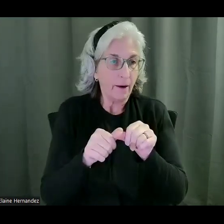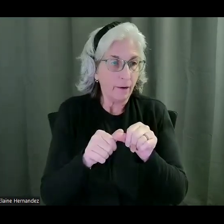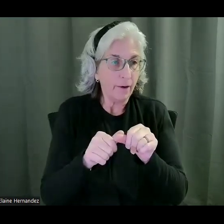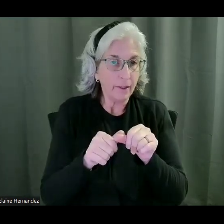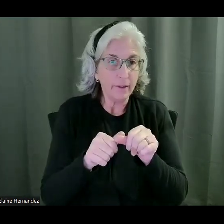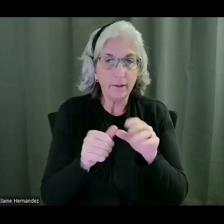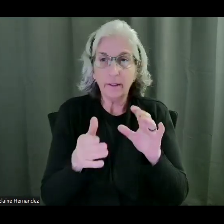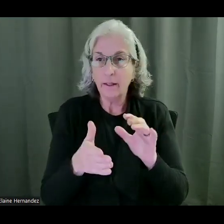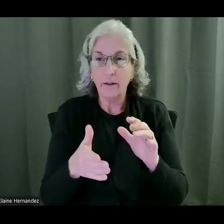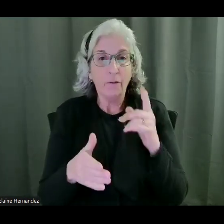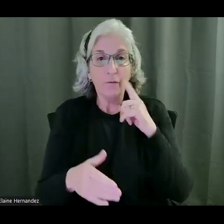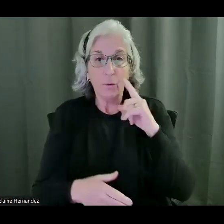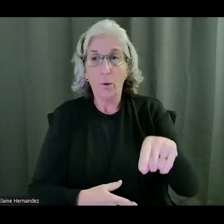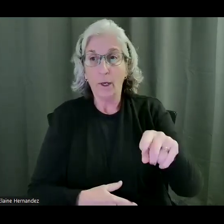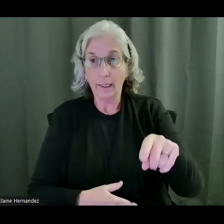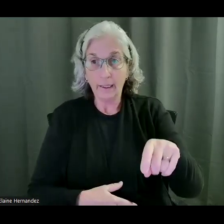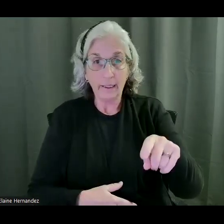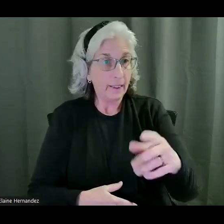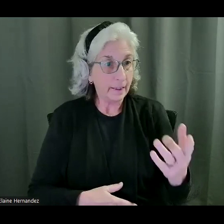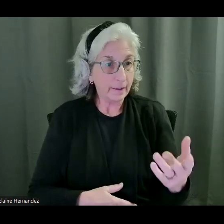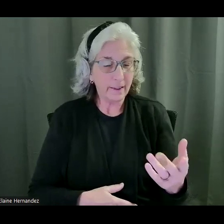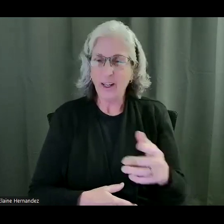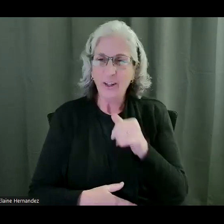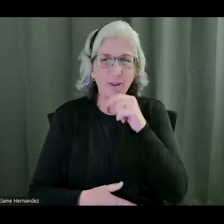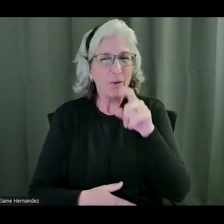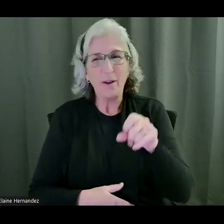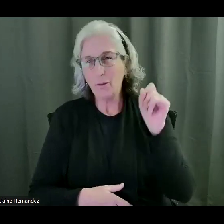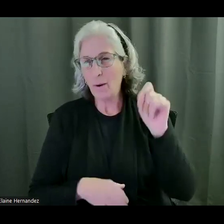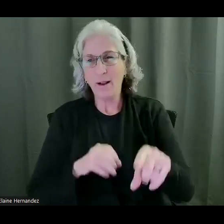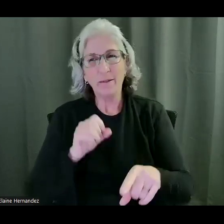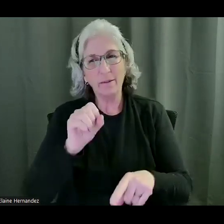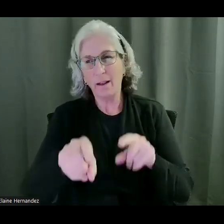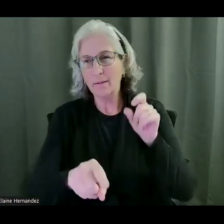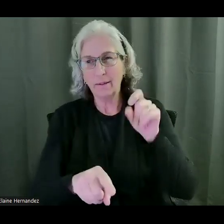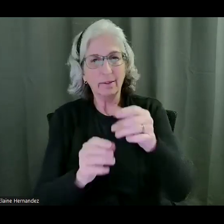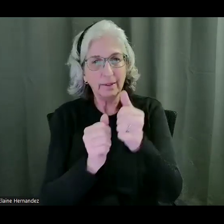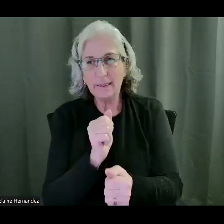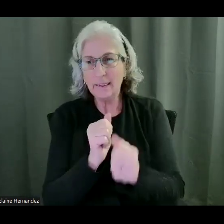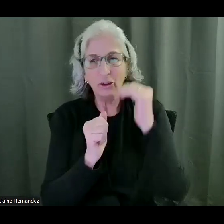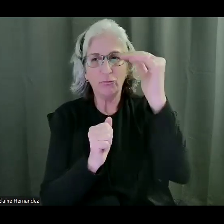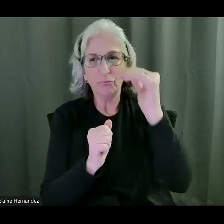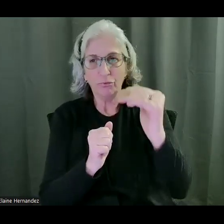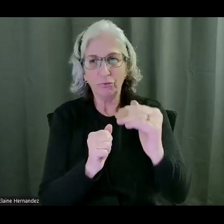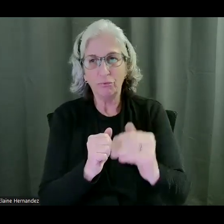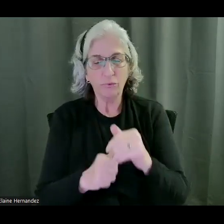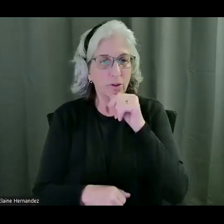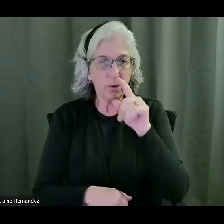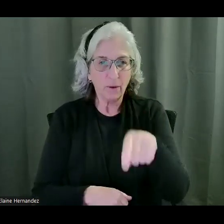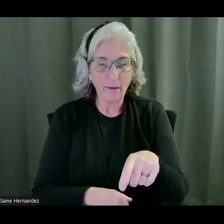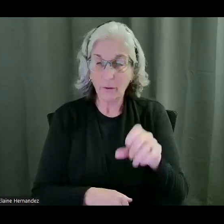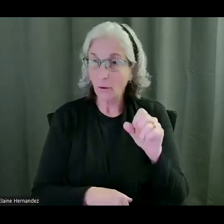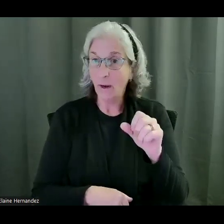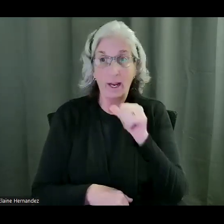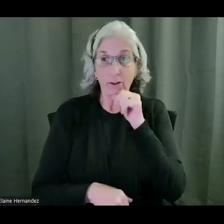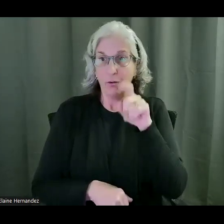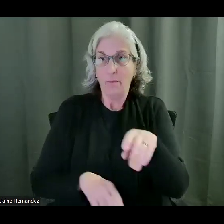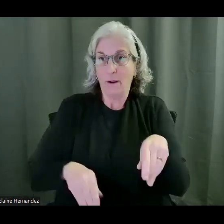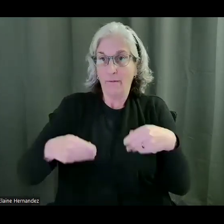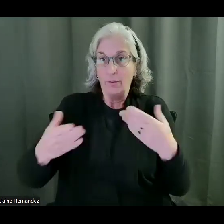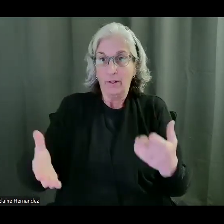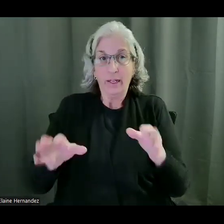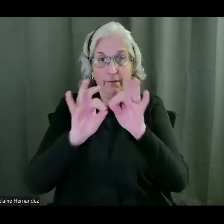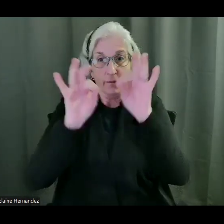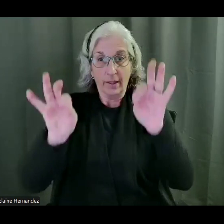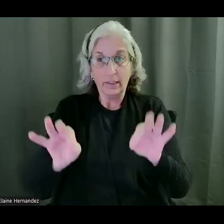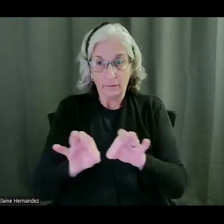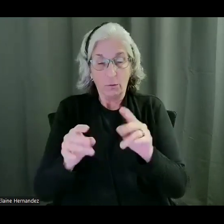to necessarily ask these question by question or just hand this form to participants and stakeholders to fill out. So this is a